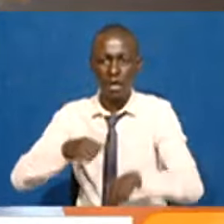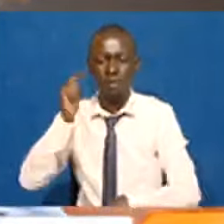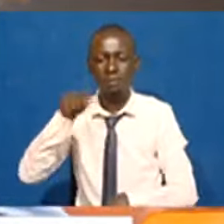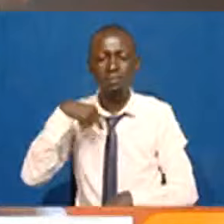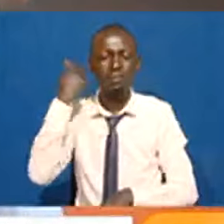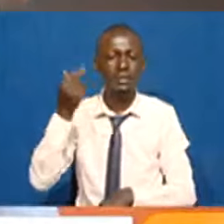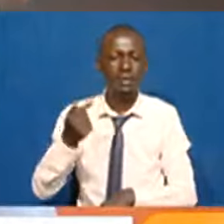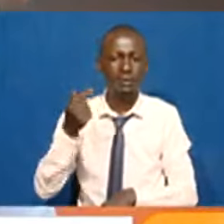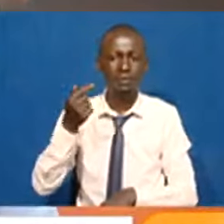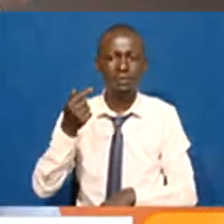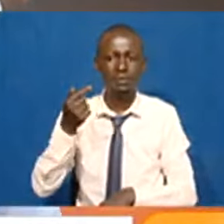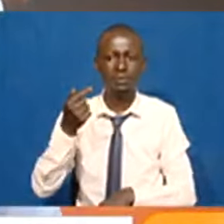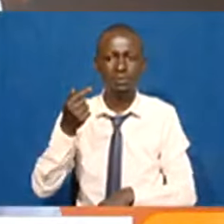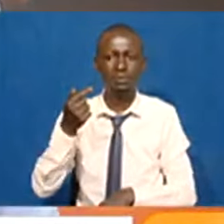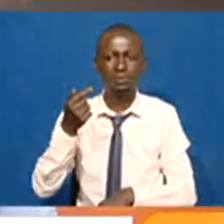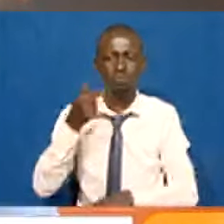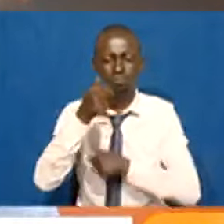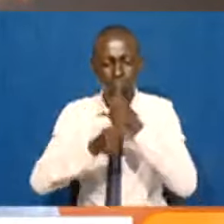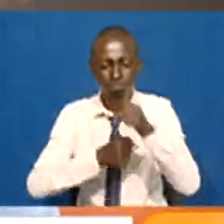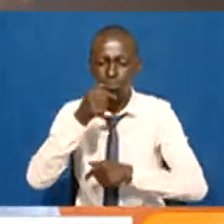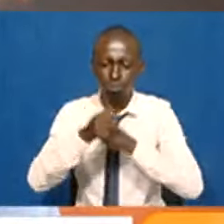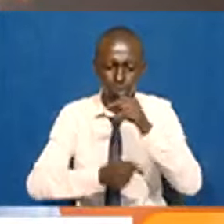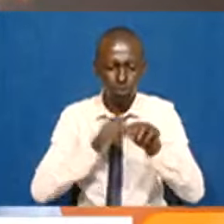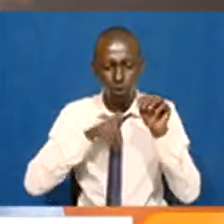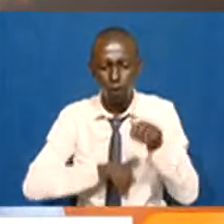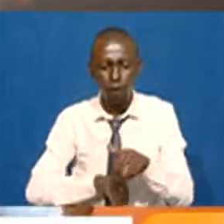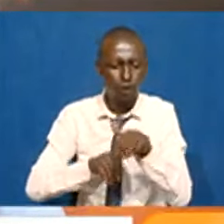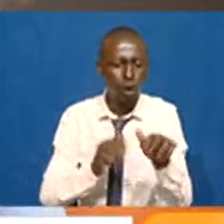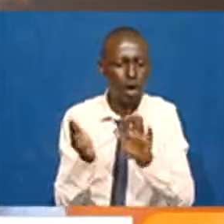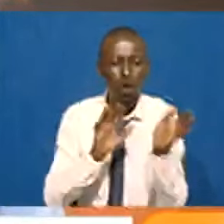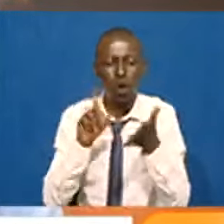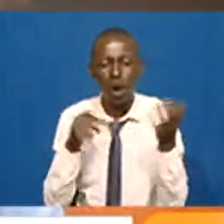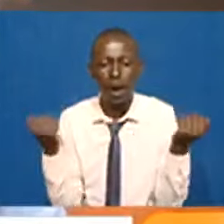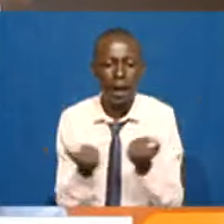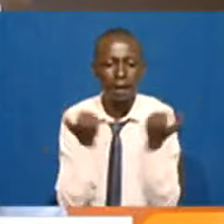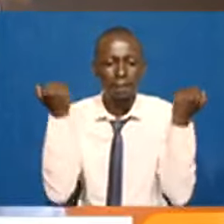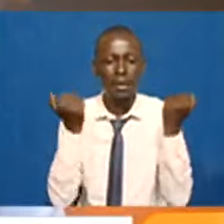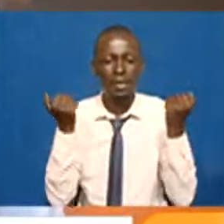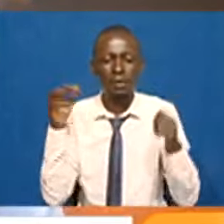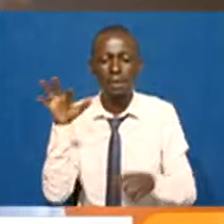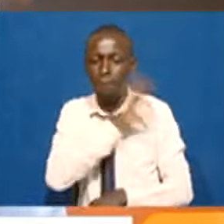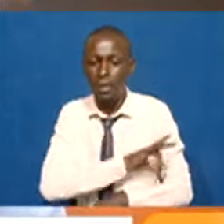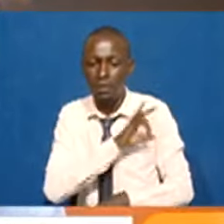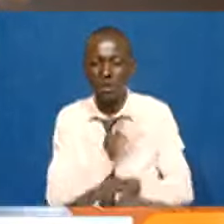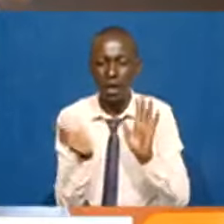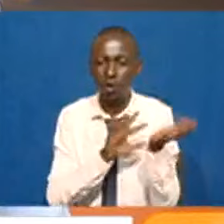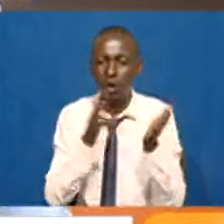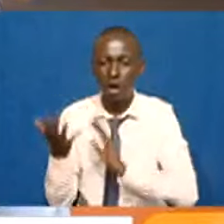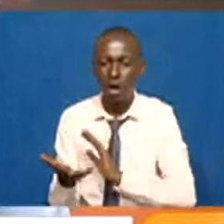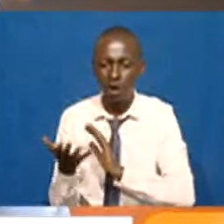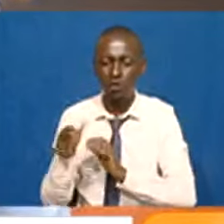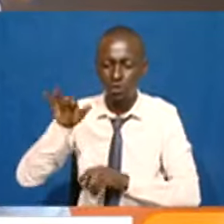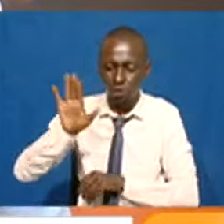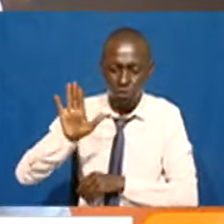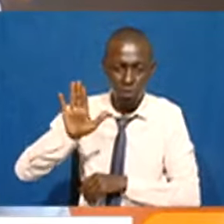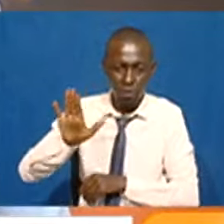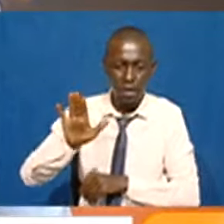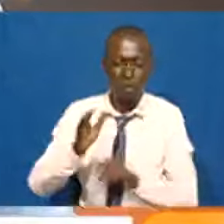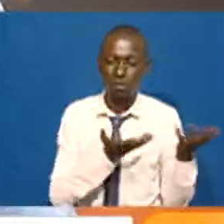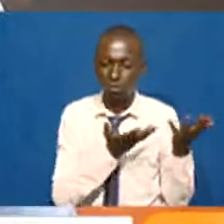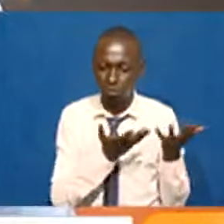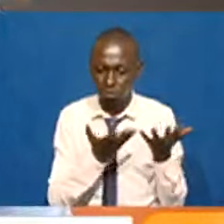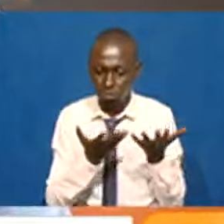following with the employer on her benefits And because she was taken to city mortuary,